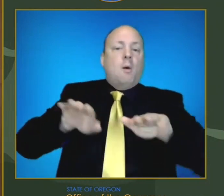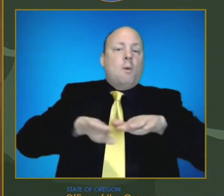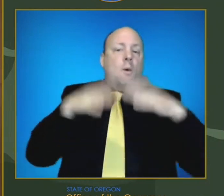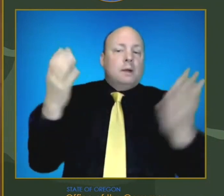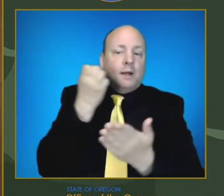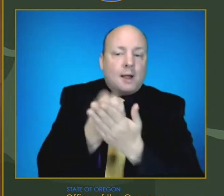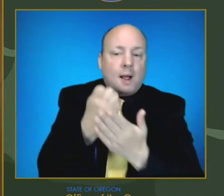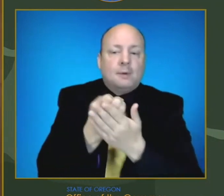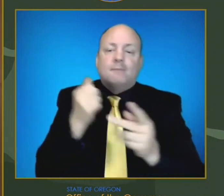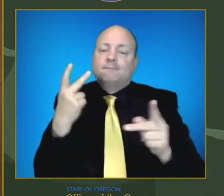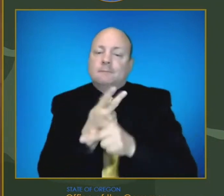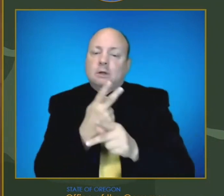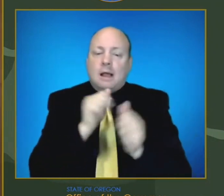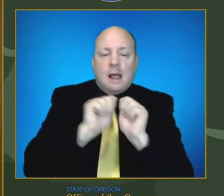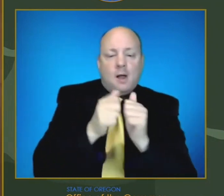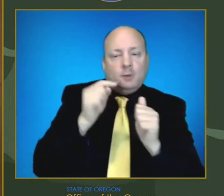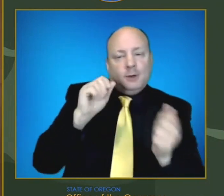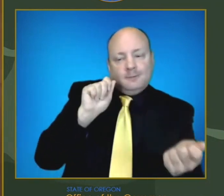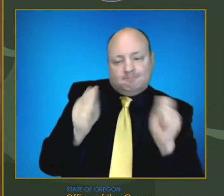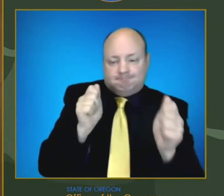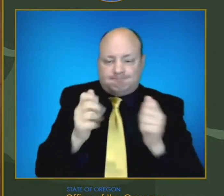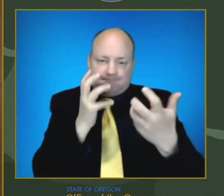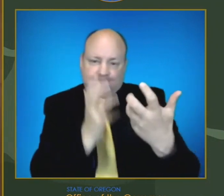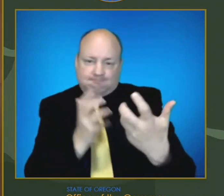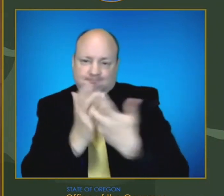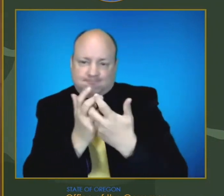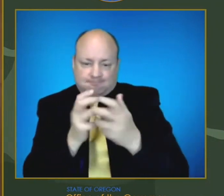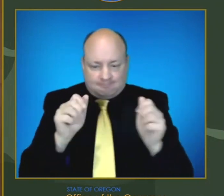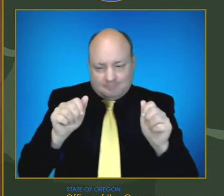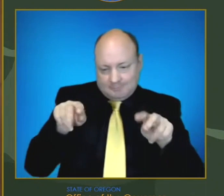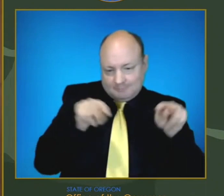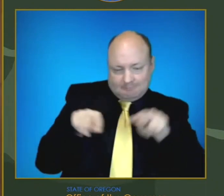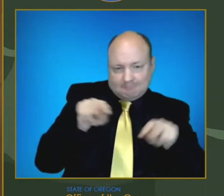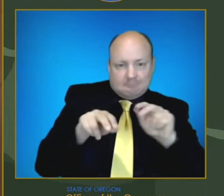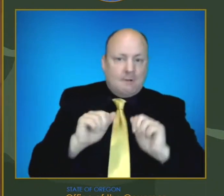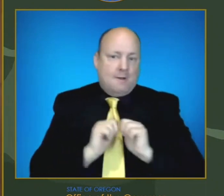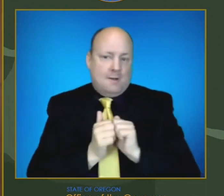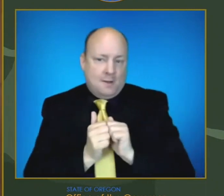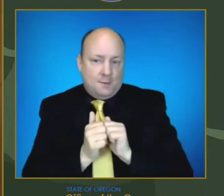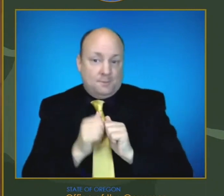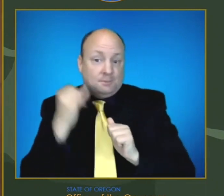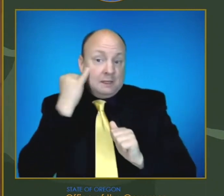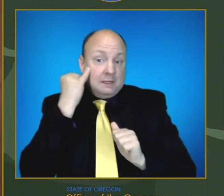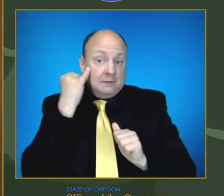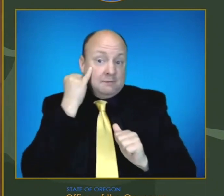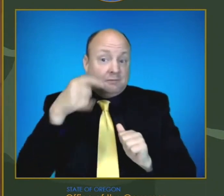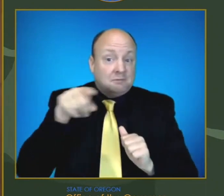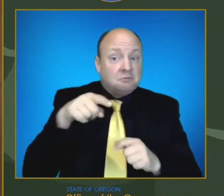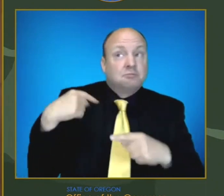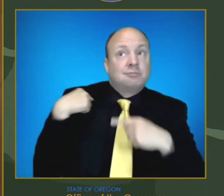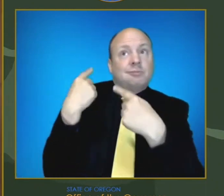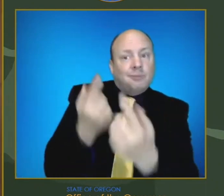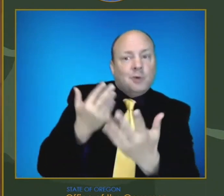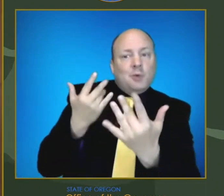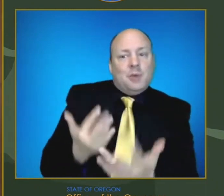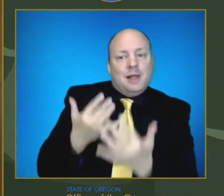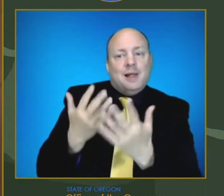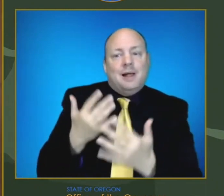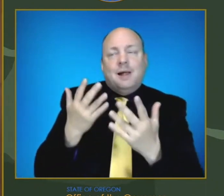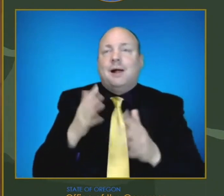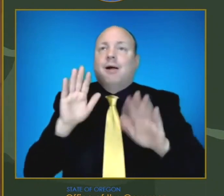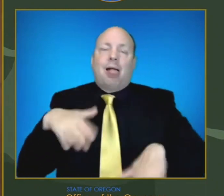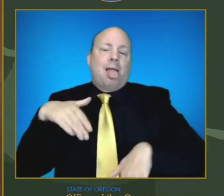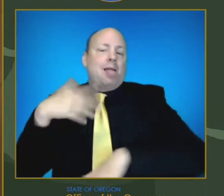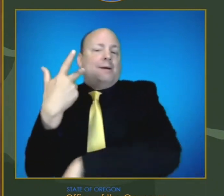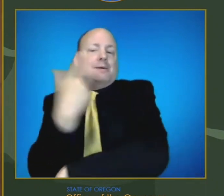we have. So if you've been waiting to get a vaccine or you just haven't gotten around to it yet,